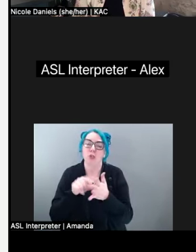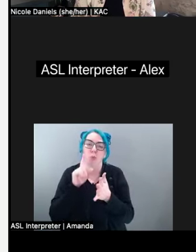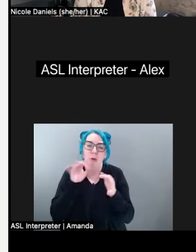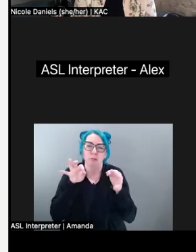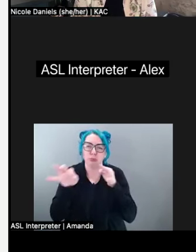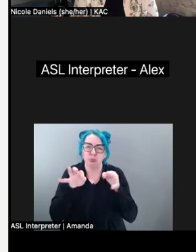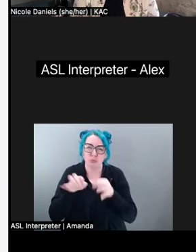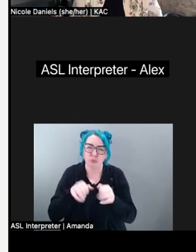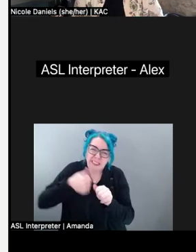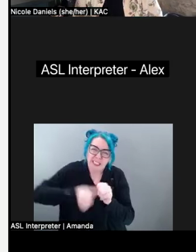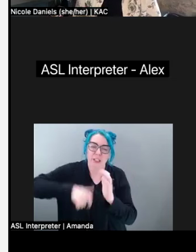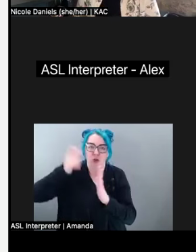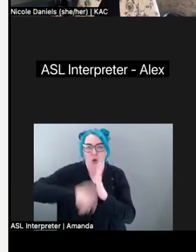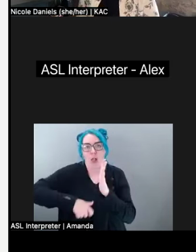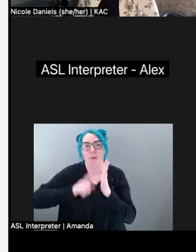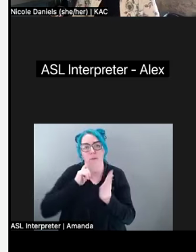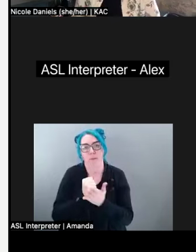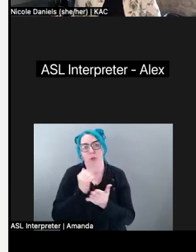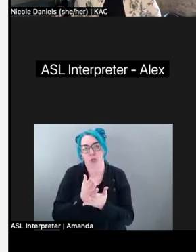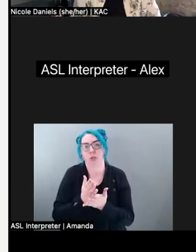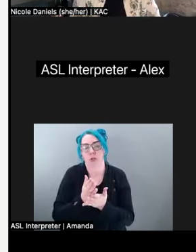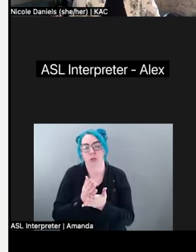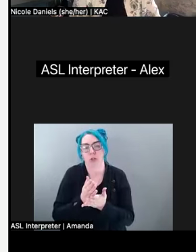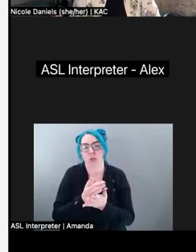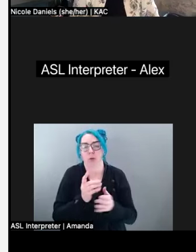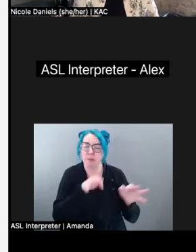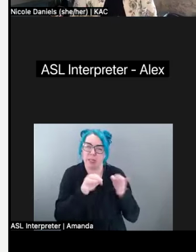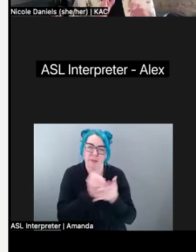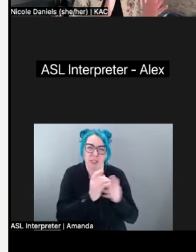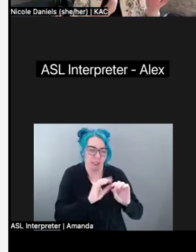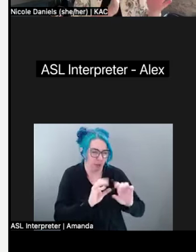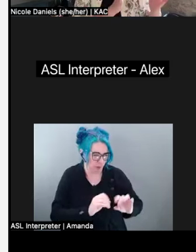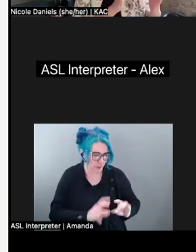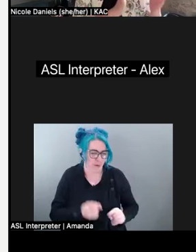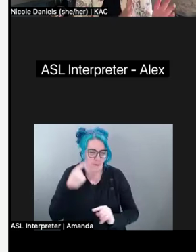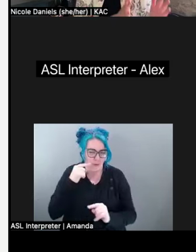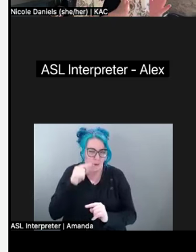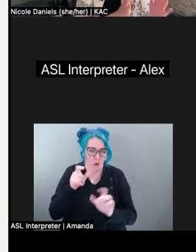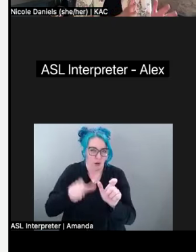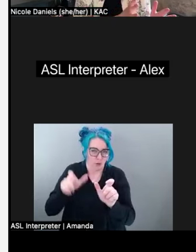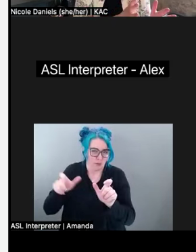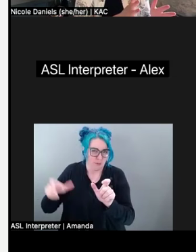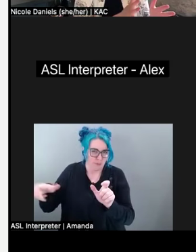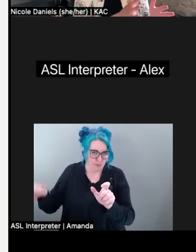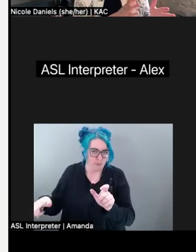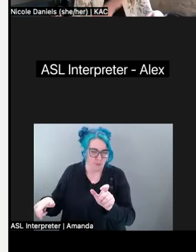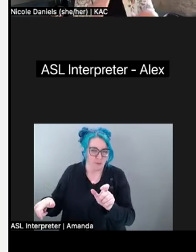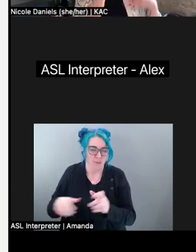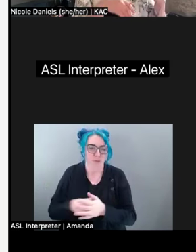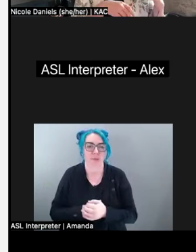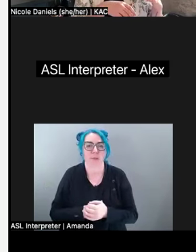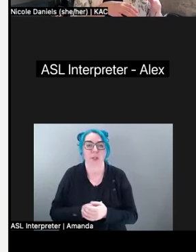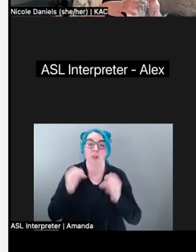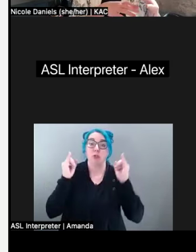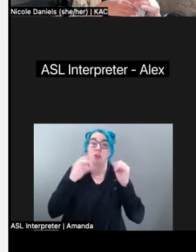please review that. For folks who have used CADAC in the past, there is a column A on the instructions and definitions form that will